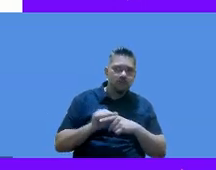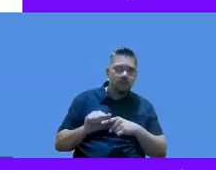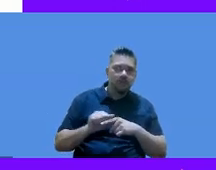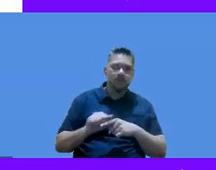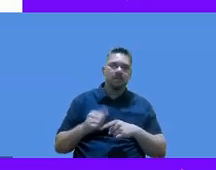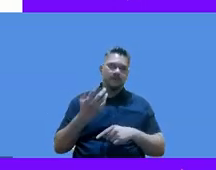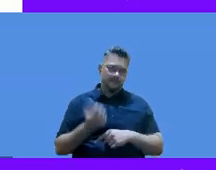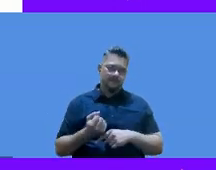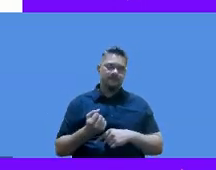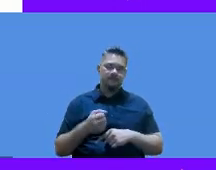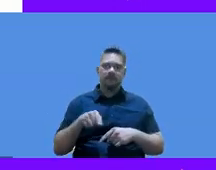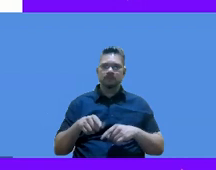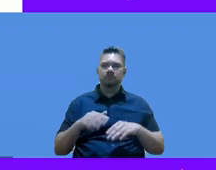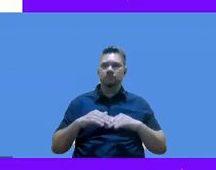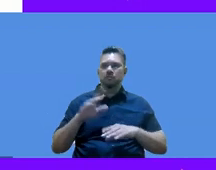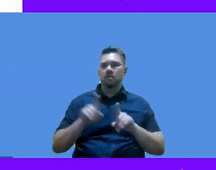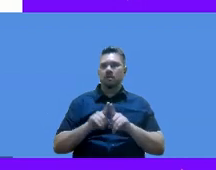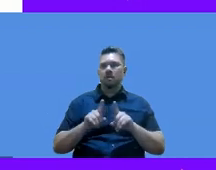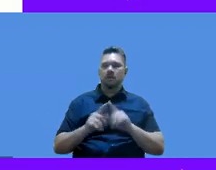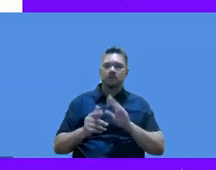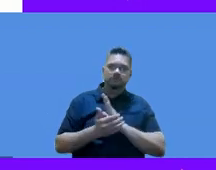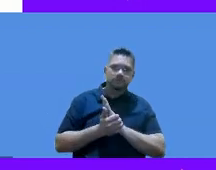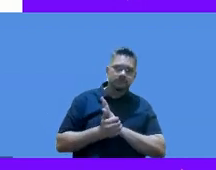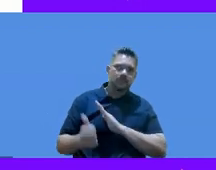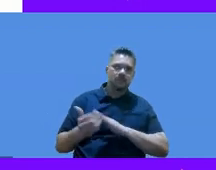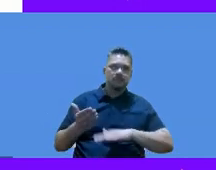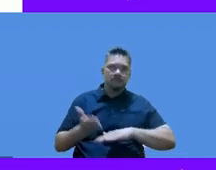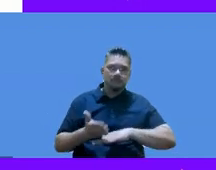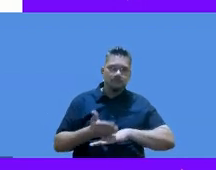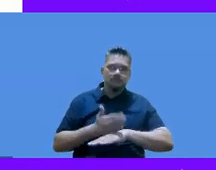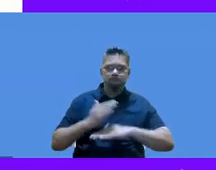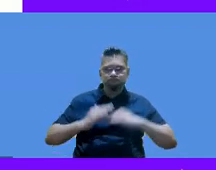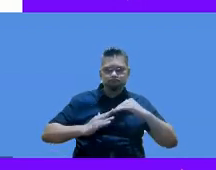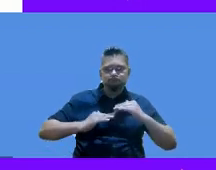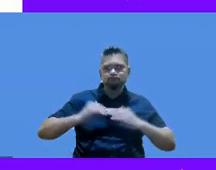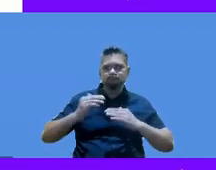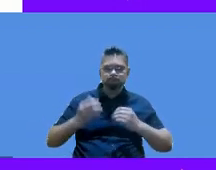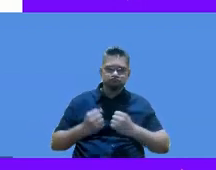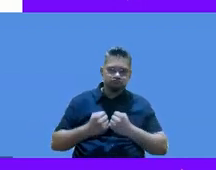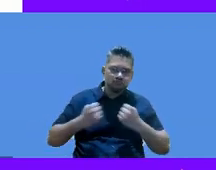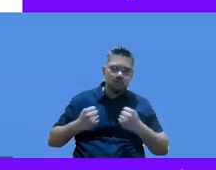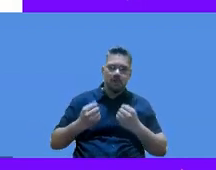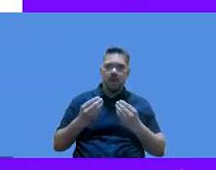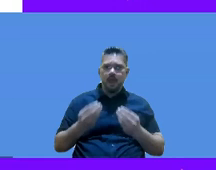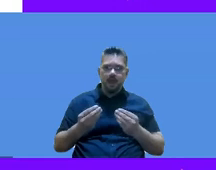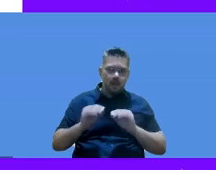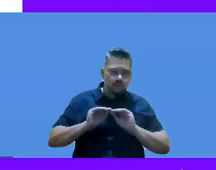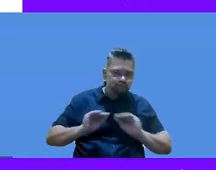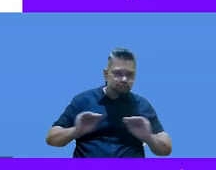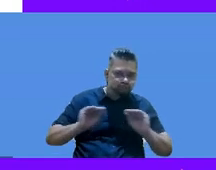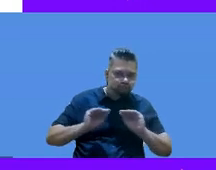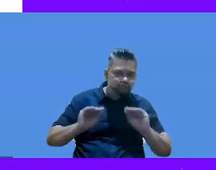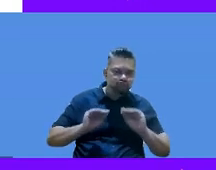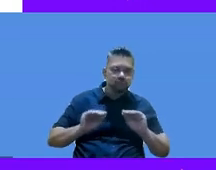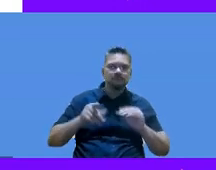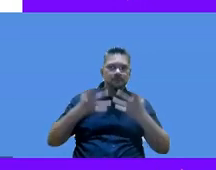capacity building session for young people so that you can go out and lead this campaign in your community. You can take and consult and engage with other